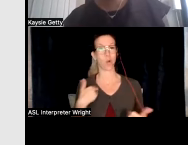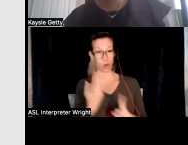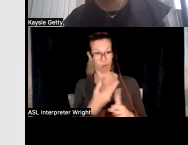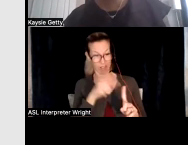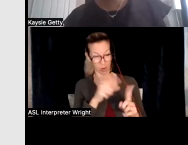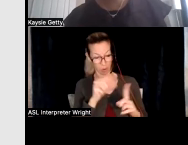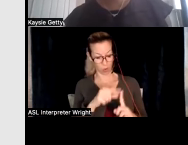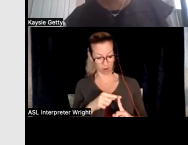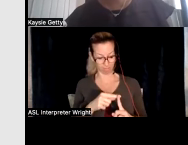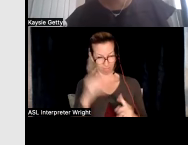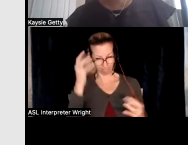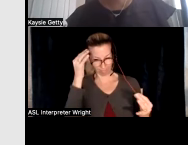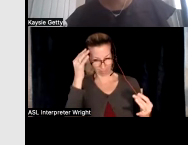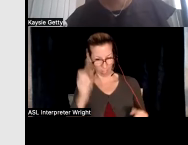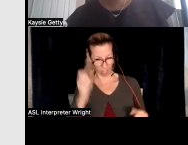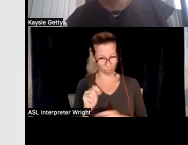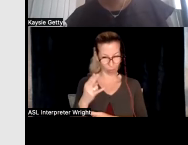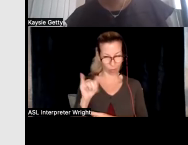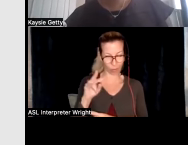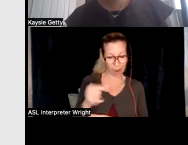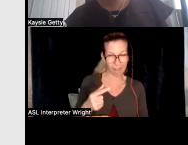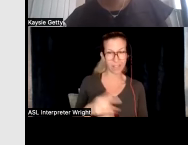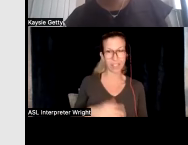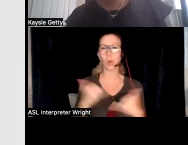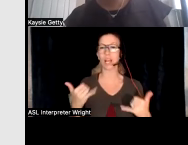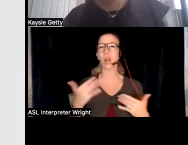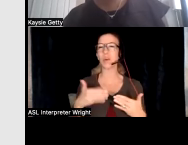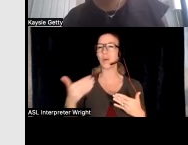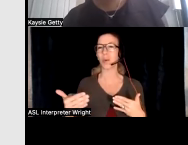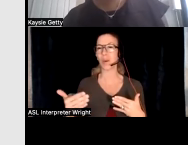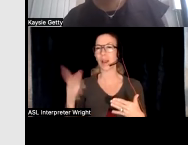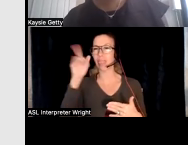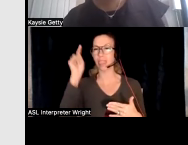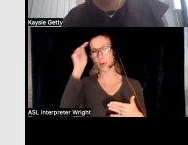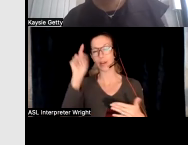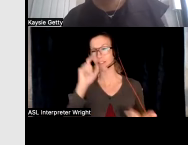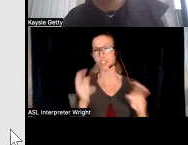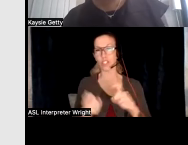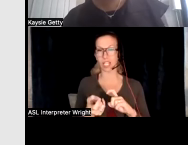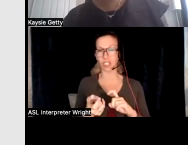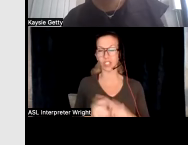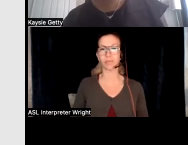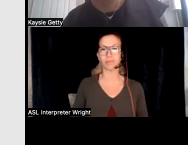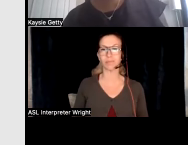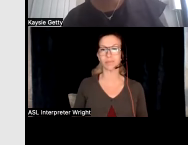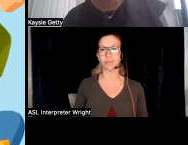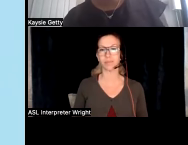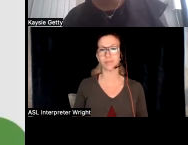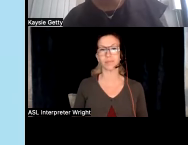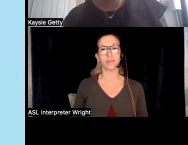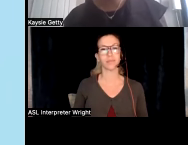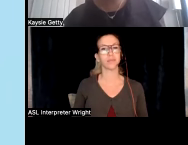our mind. Casey, do you want to go ahead and share our theory of change, and we'll get into then our factors? Yes.